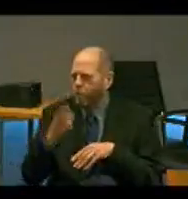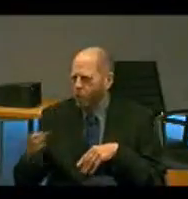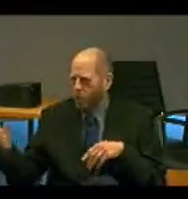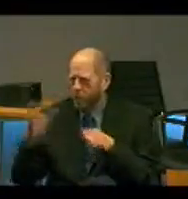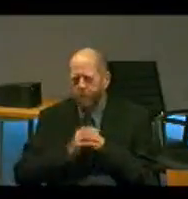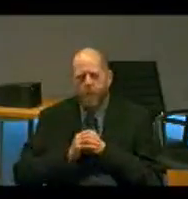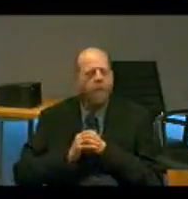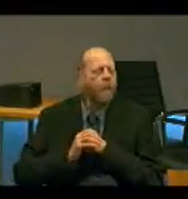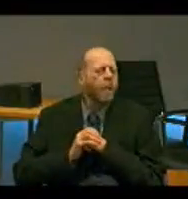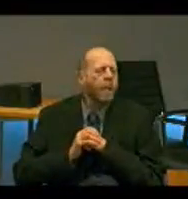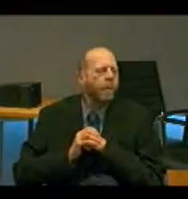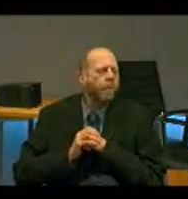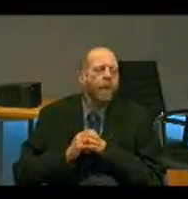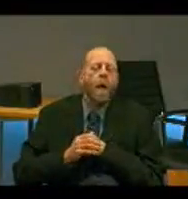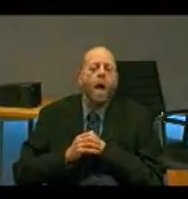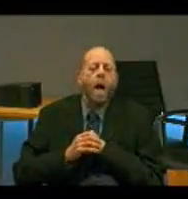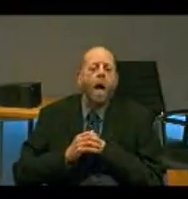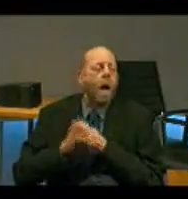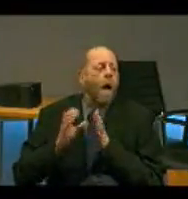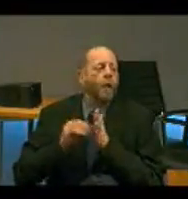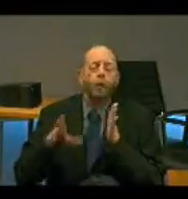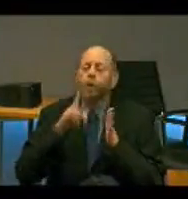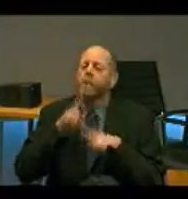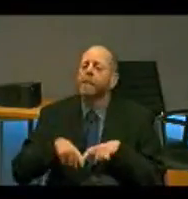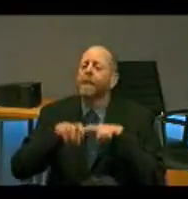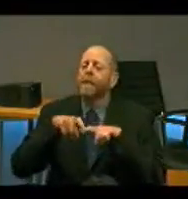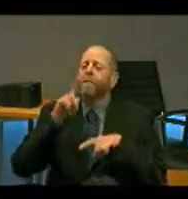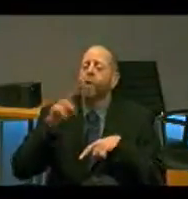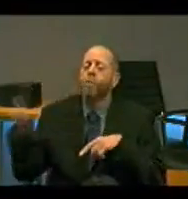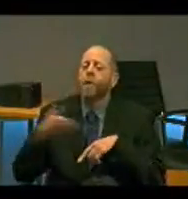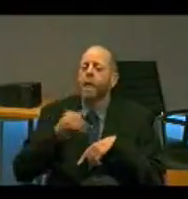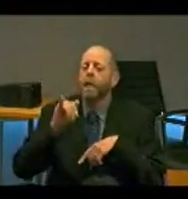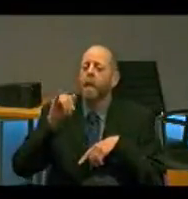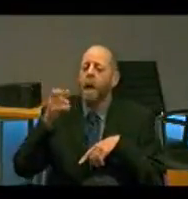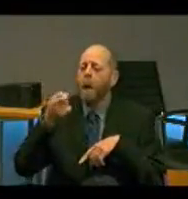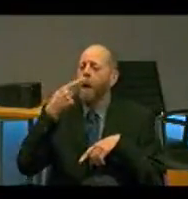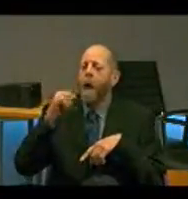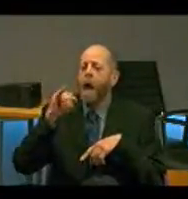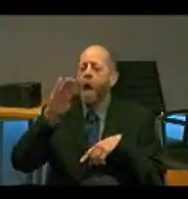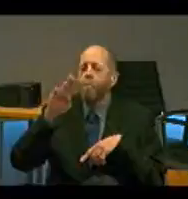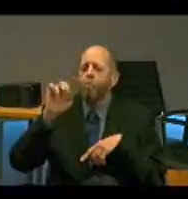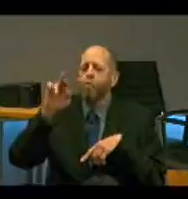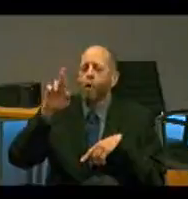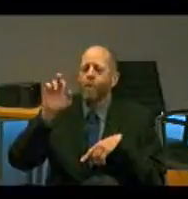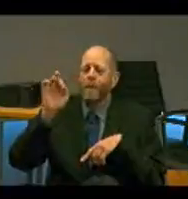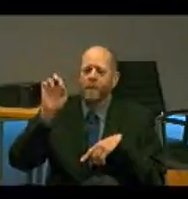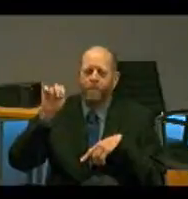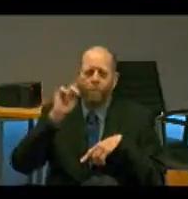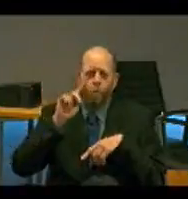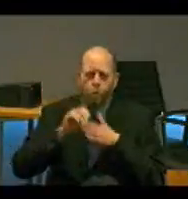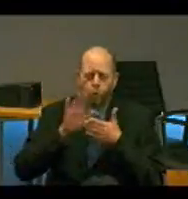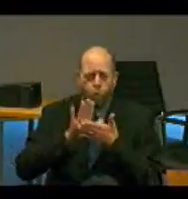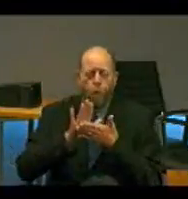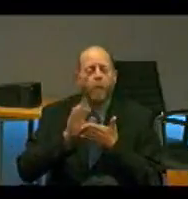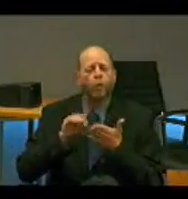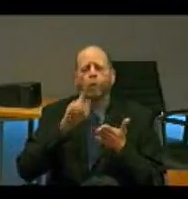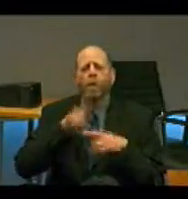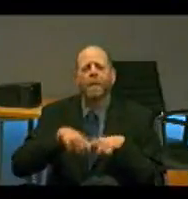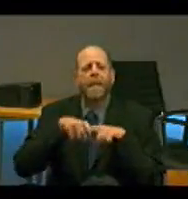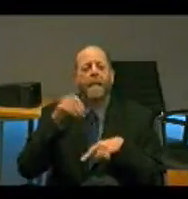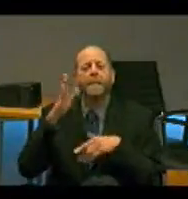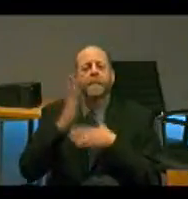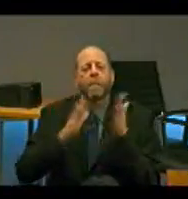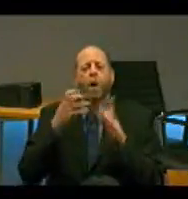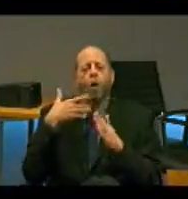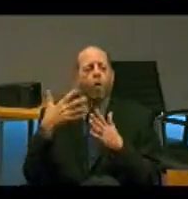resources. A student is suspended for bringing ibuprofen to school. Students are suspended and some even